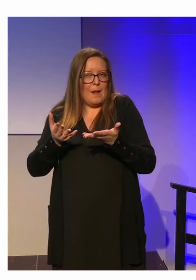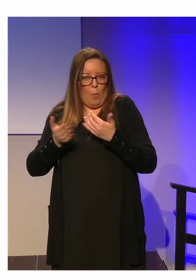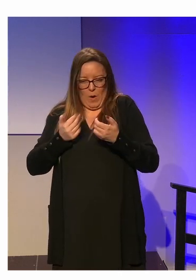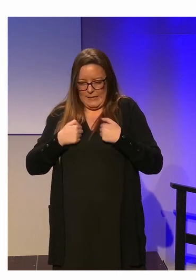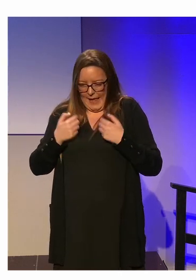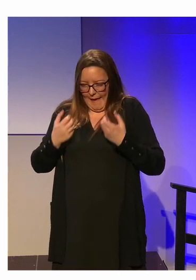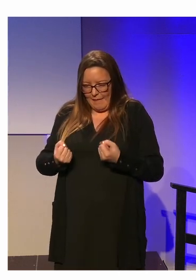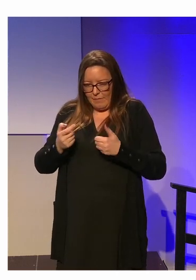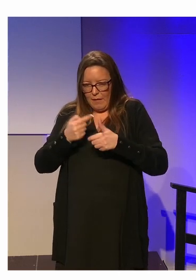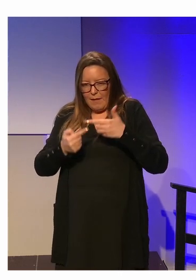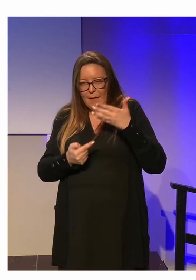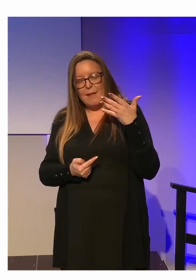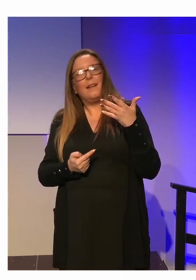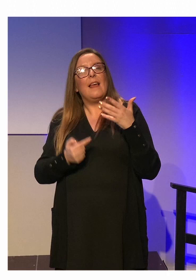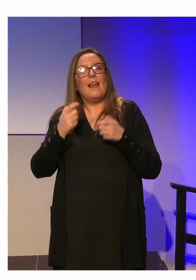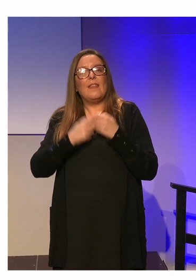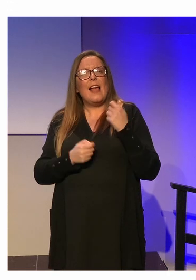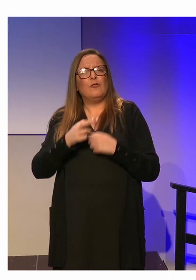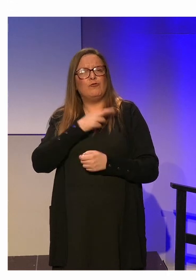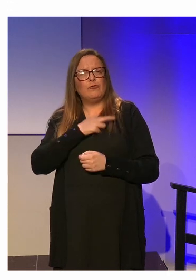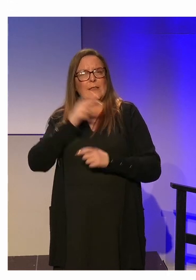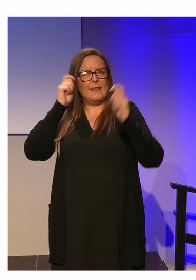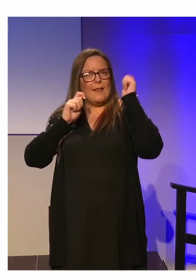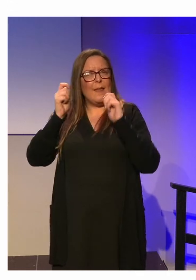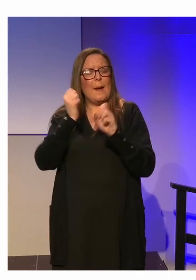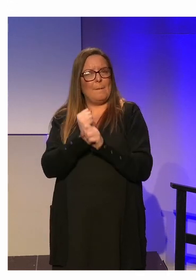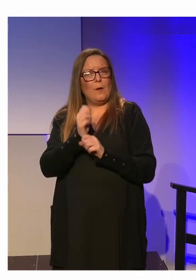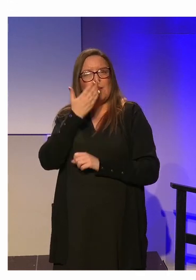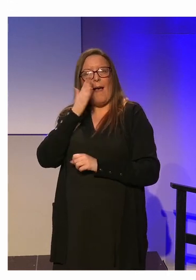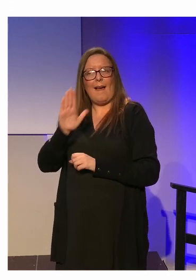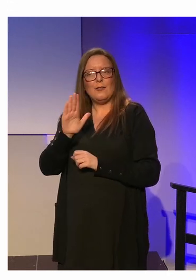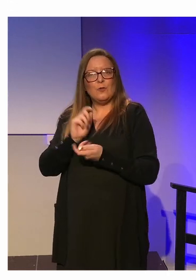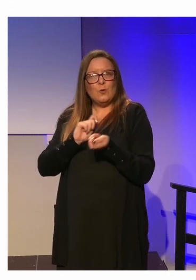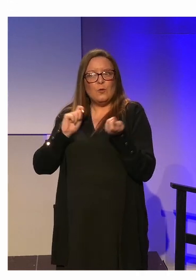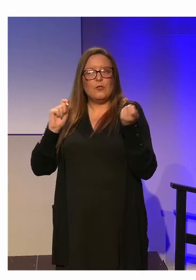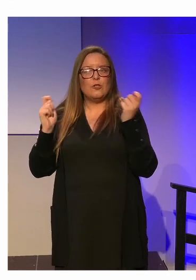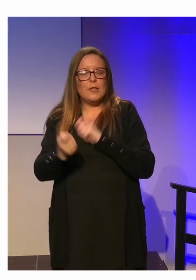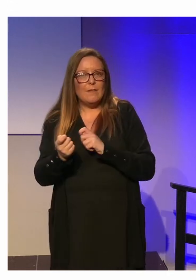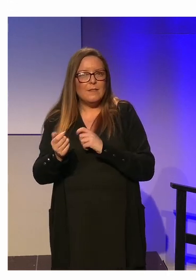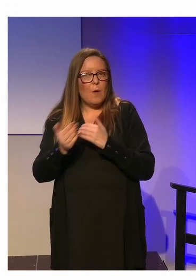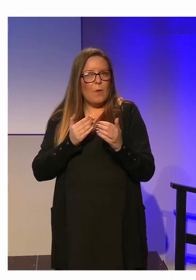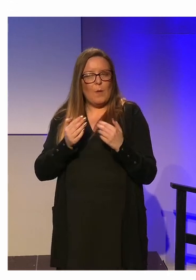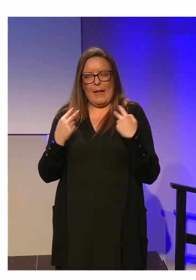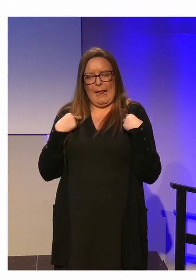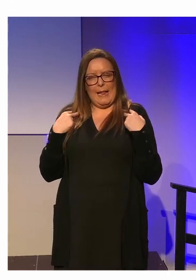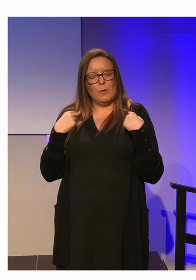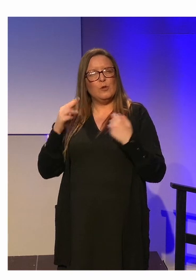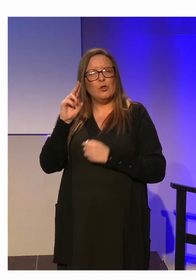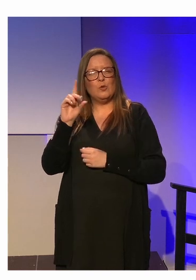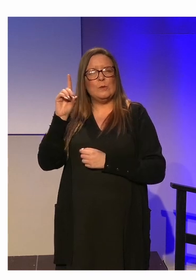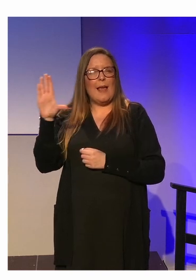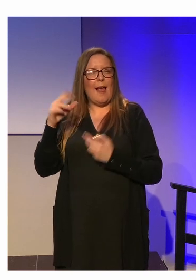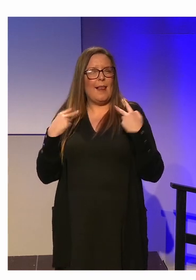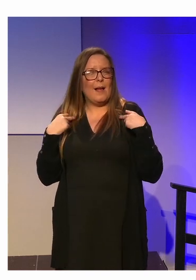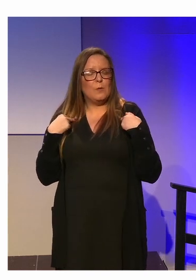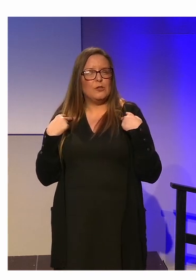And then you have to really think about the attitudinal shift, right? The language of UDL. How often do